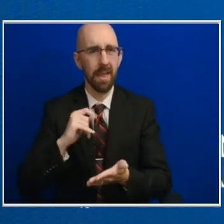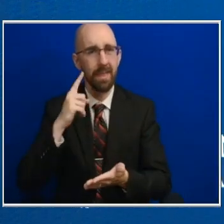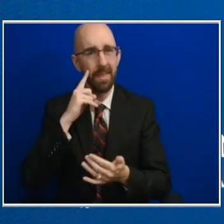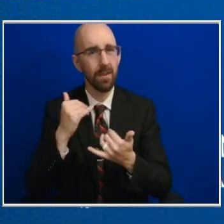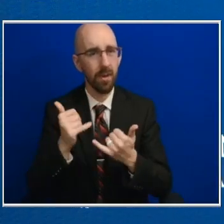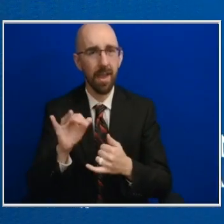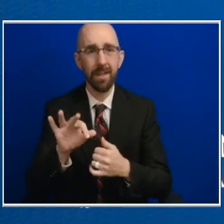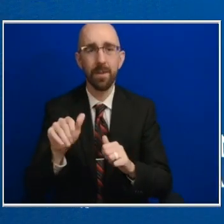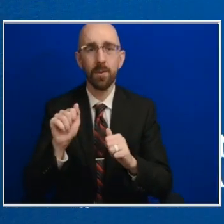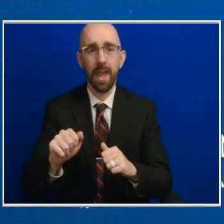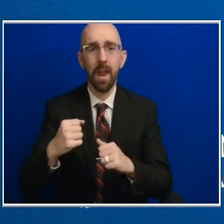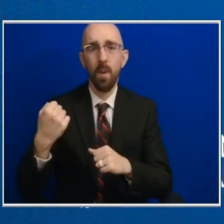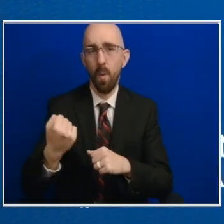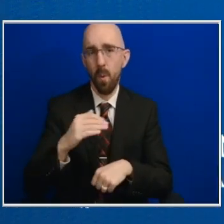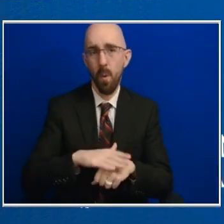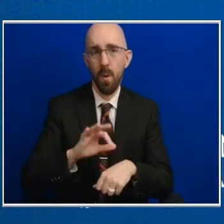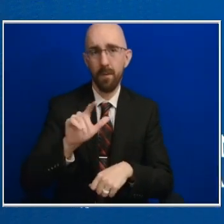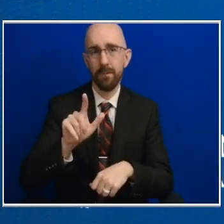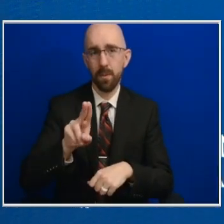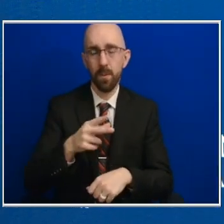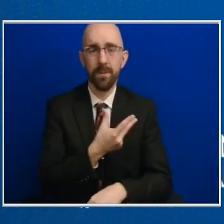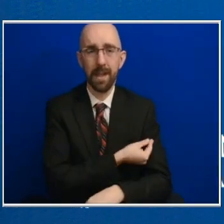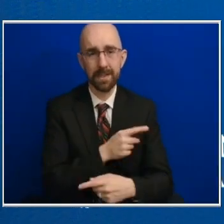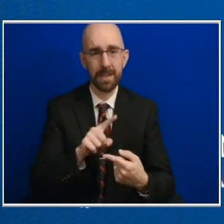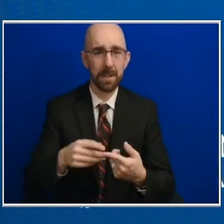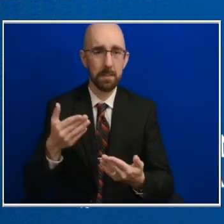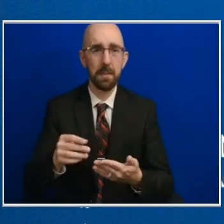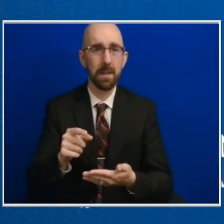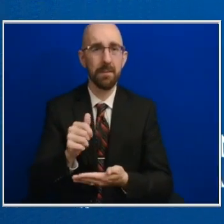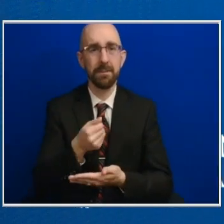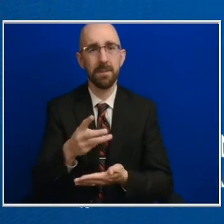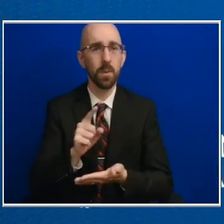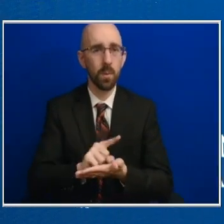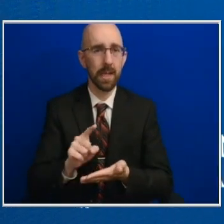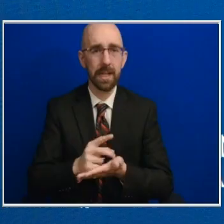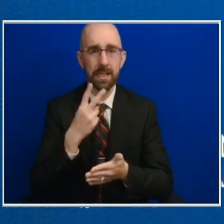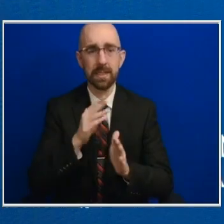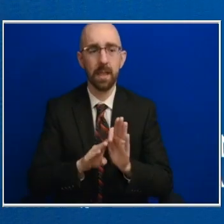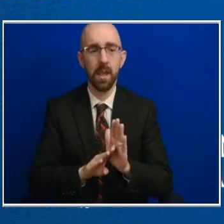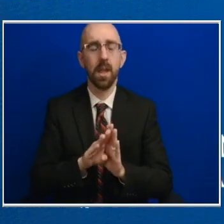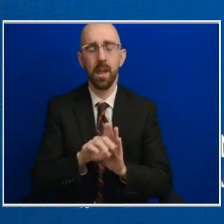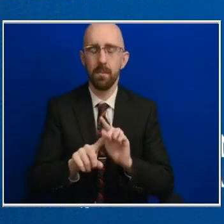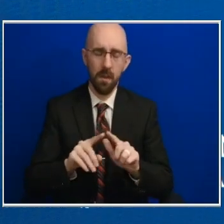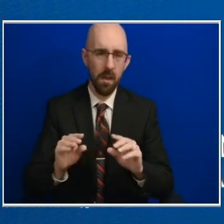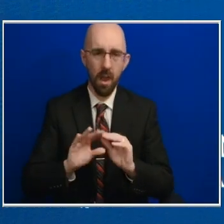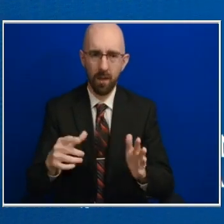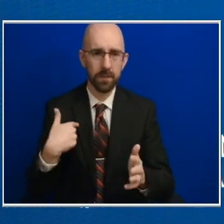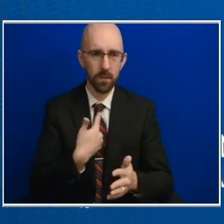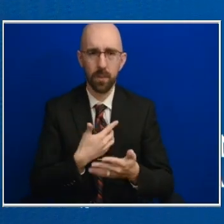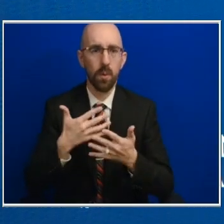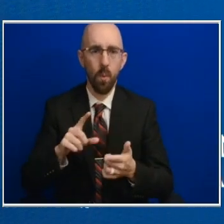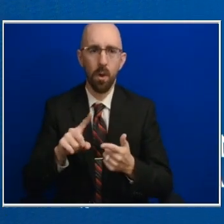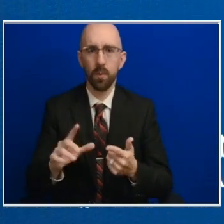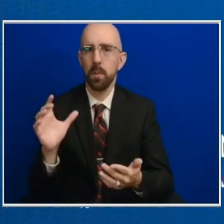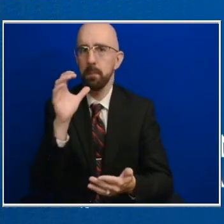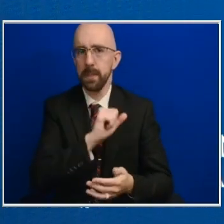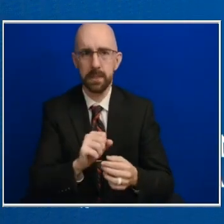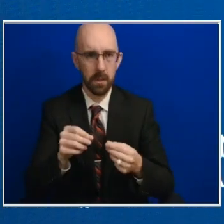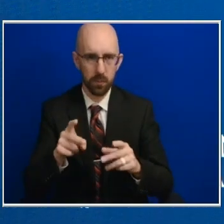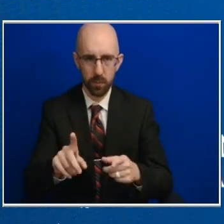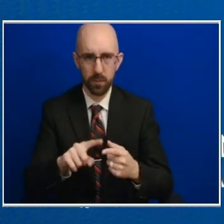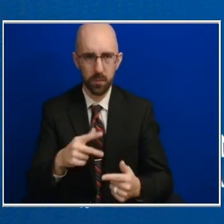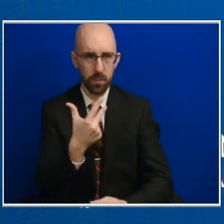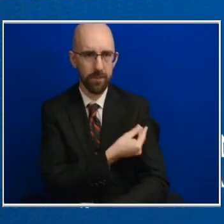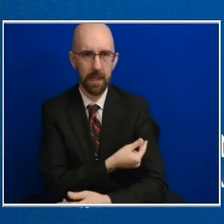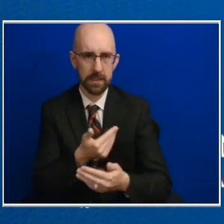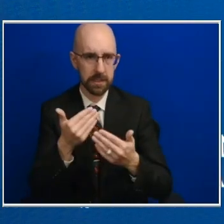on influenza vaccine until maybe a few weeks when we start to see a rise, but obviously we never want to miss an opportunity to vaccinate. So if